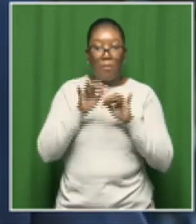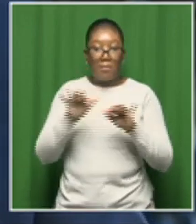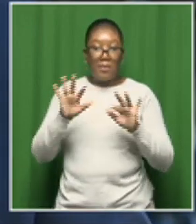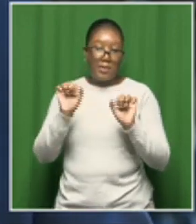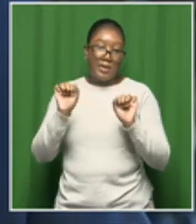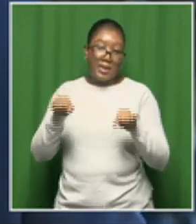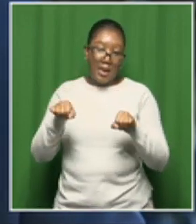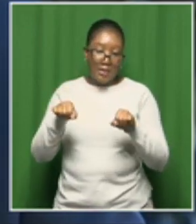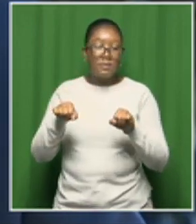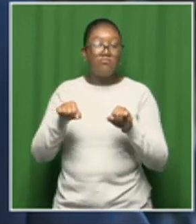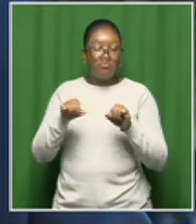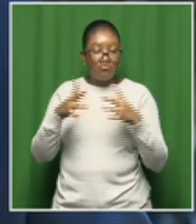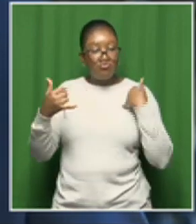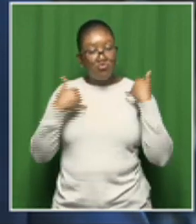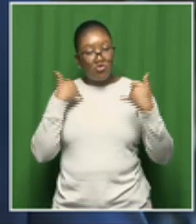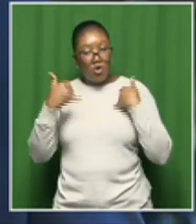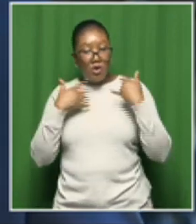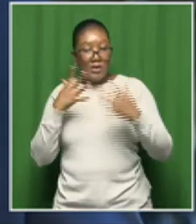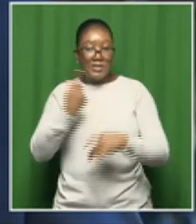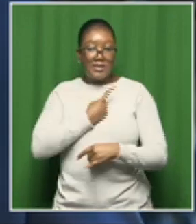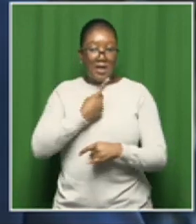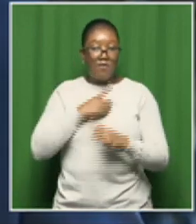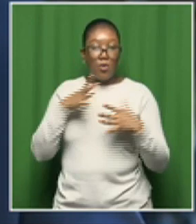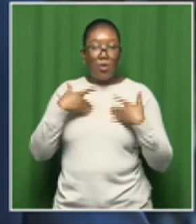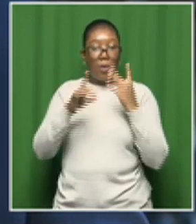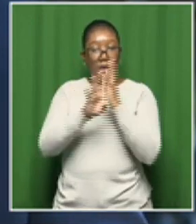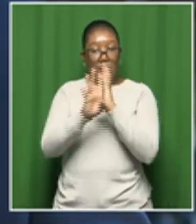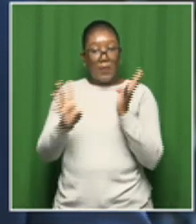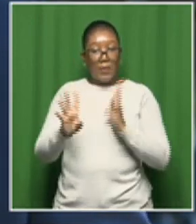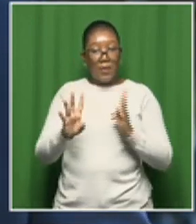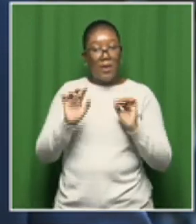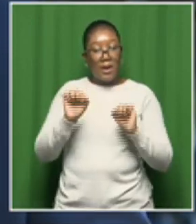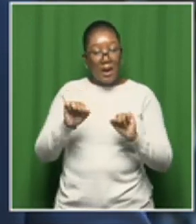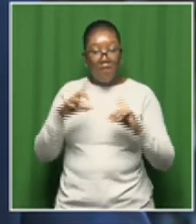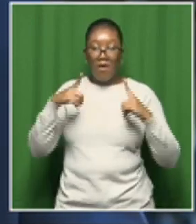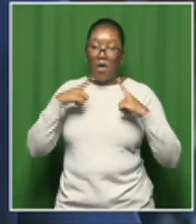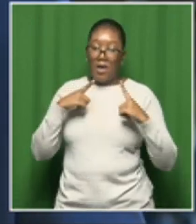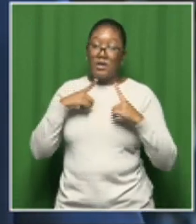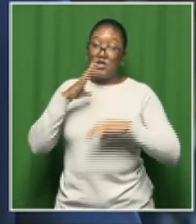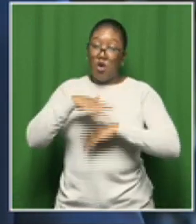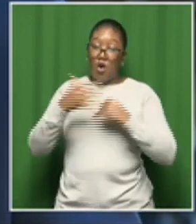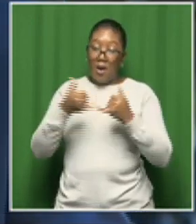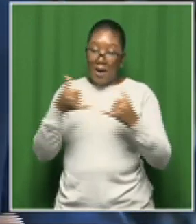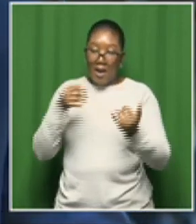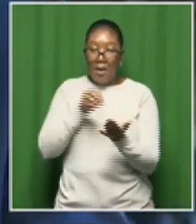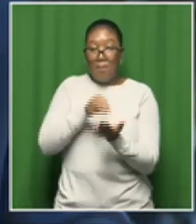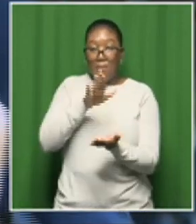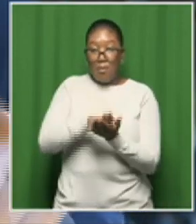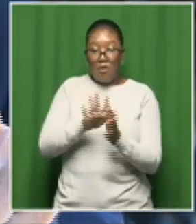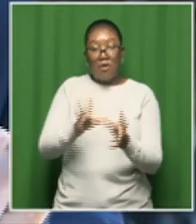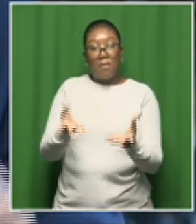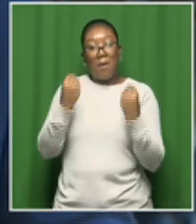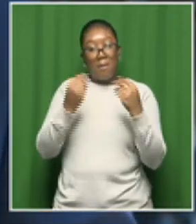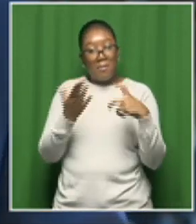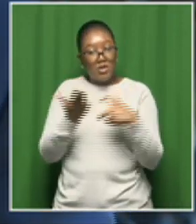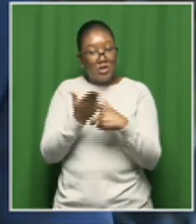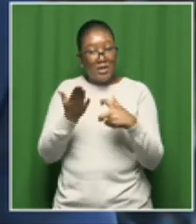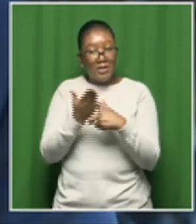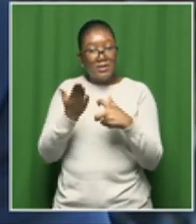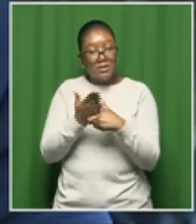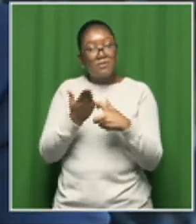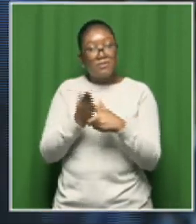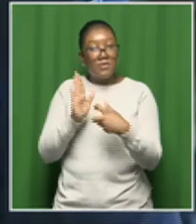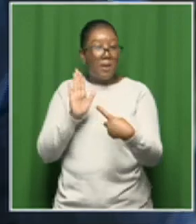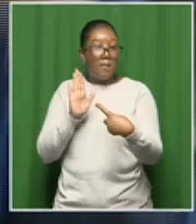get on the rides, enjoy themselves, and not queue for hours and hours. You have to book online. Then it's done. You've got your tickets, you arrive, pop to the desk,